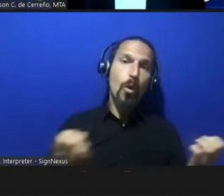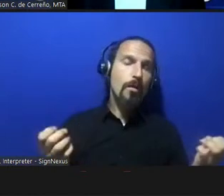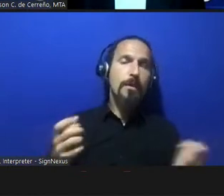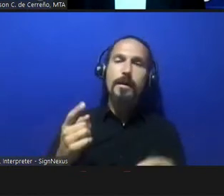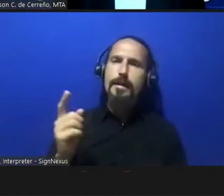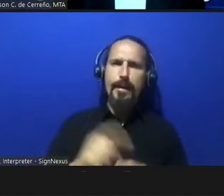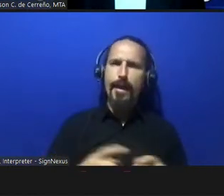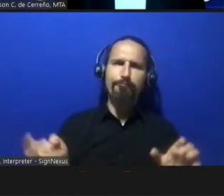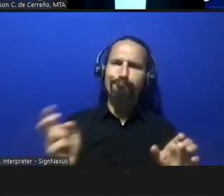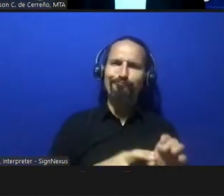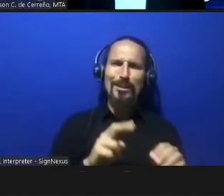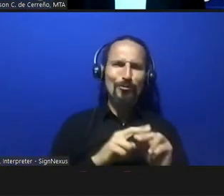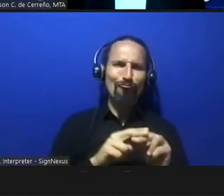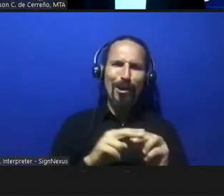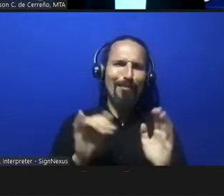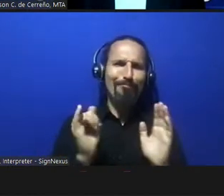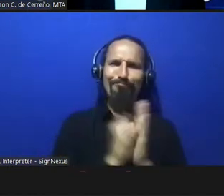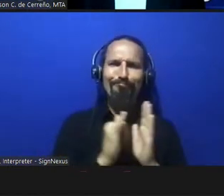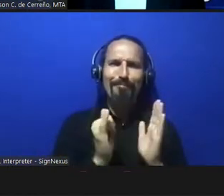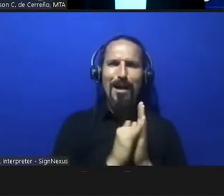that and